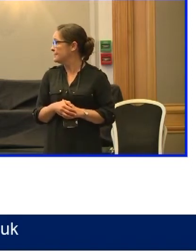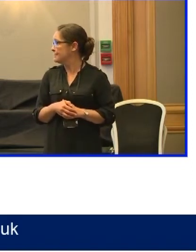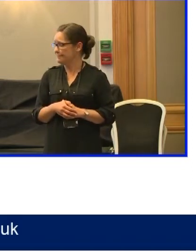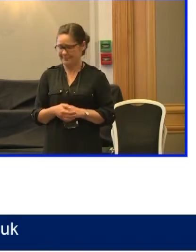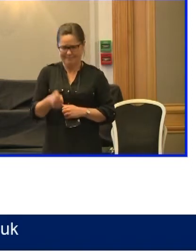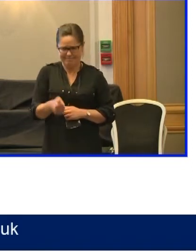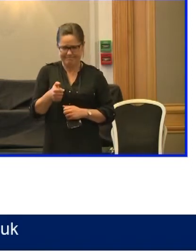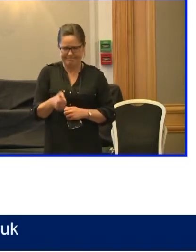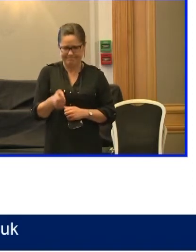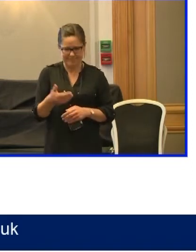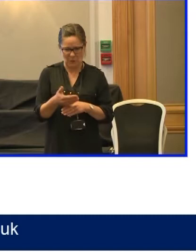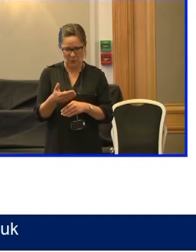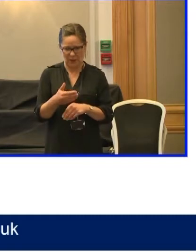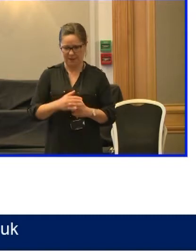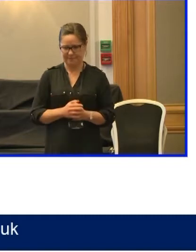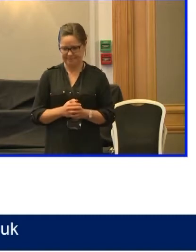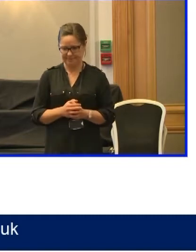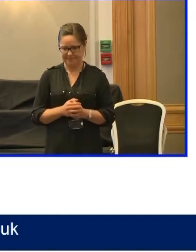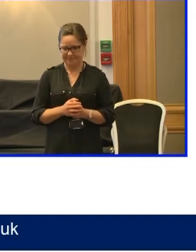Please work.